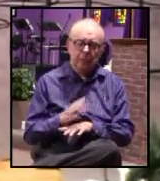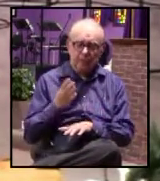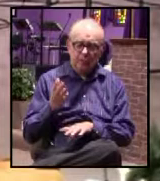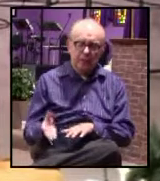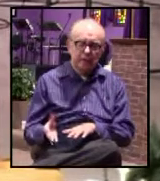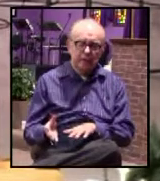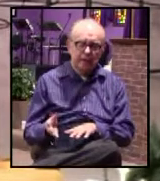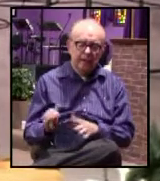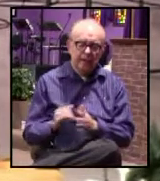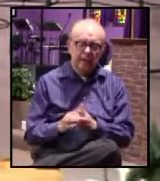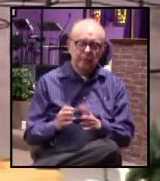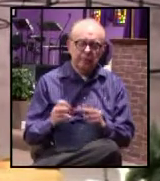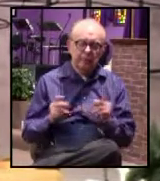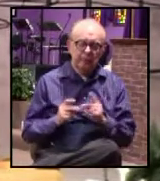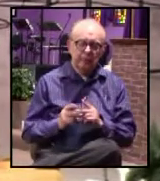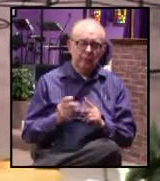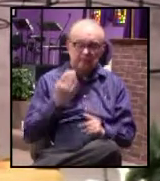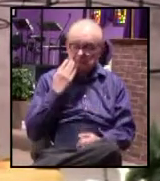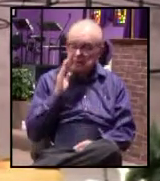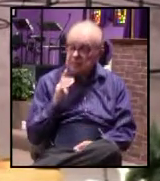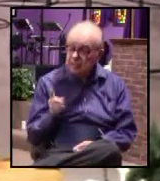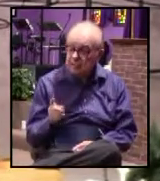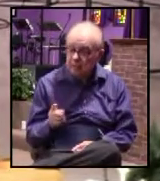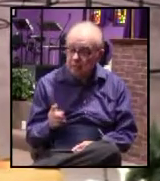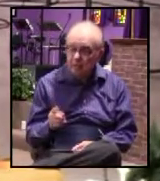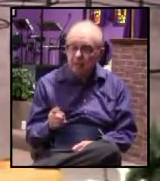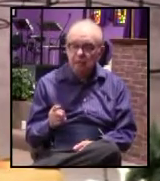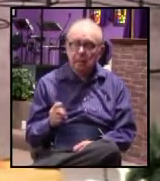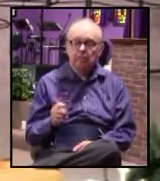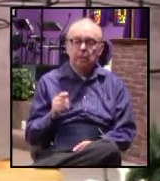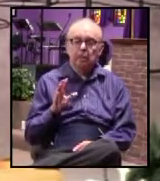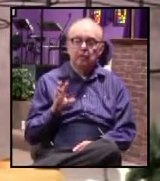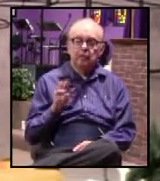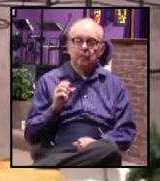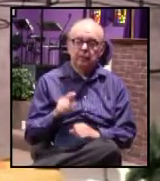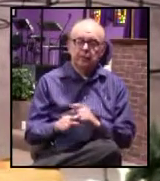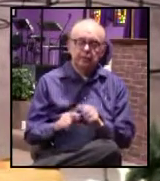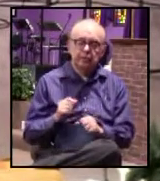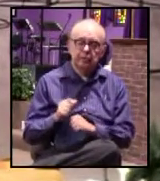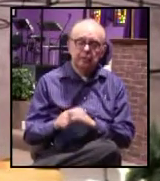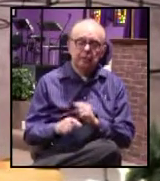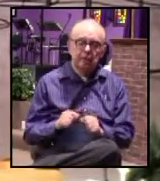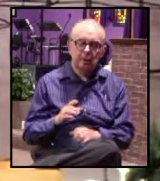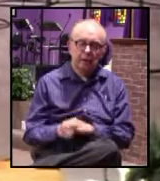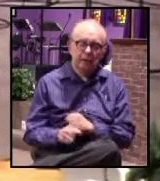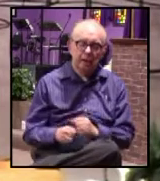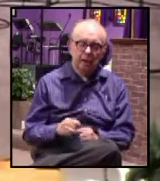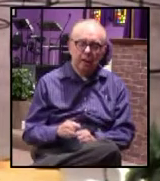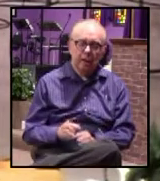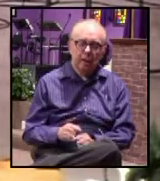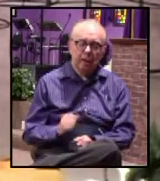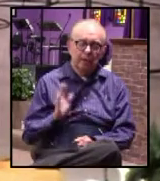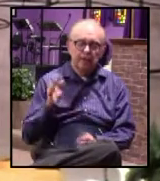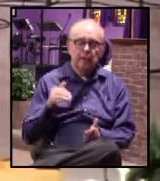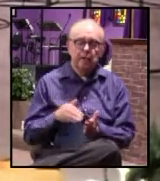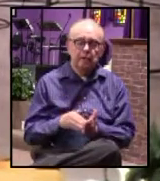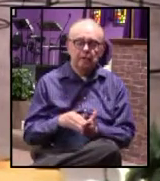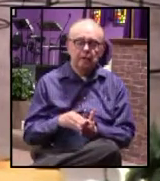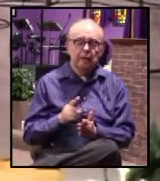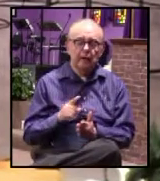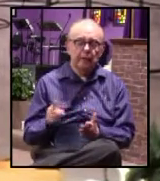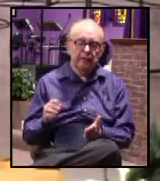spot. Little did they know that 56 years later, they would be right in the middle of